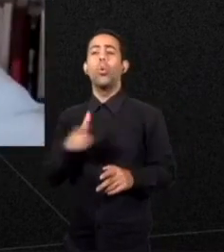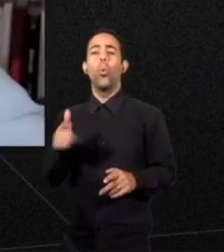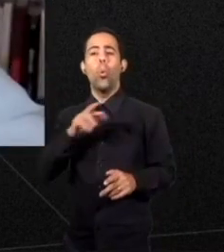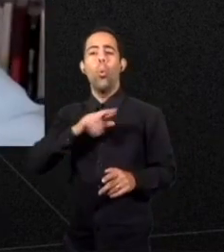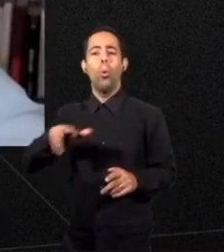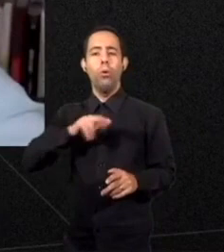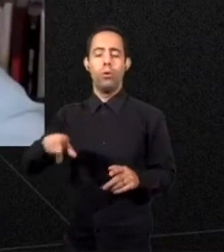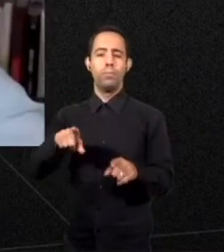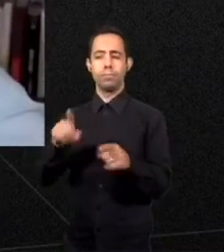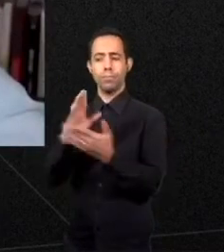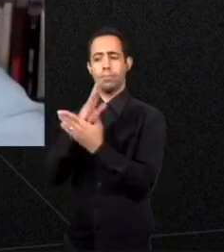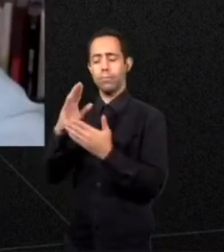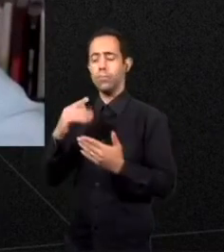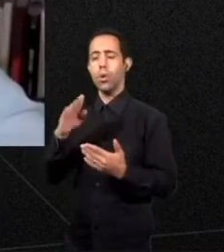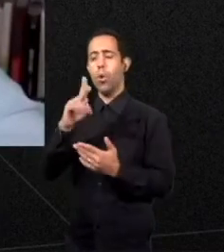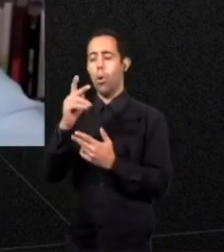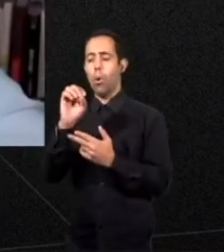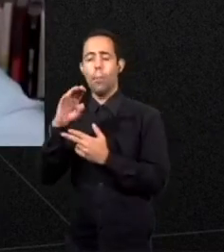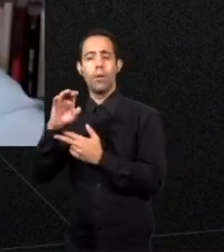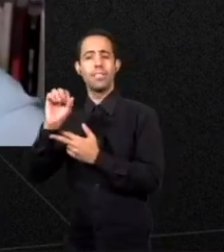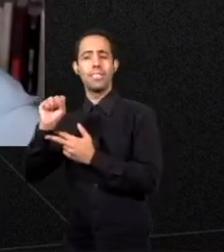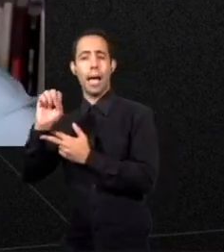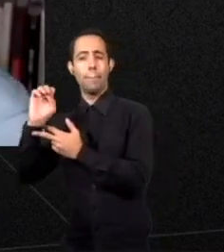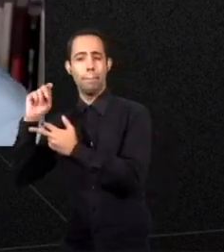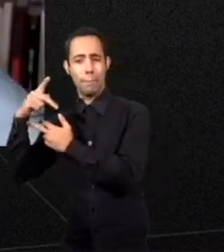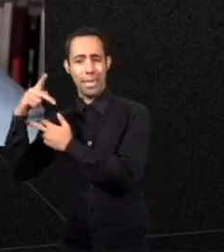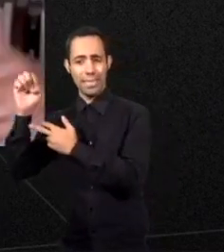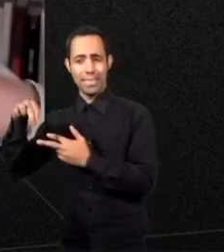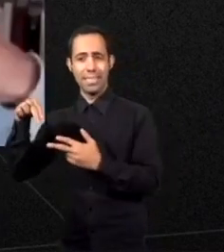big catastrophe. It's more that we'll be